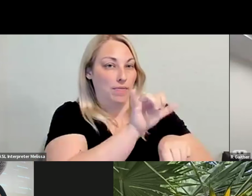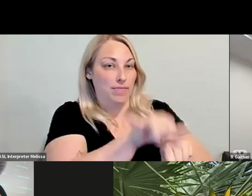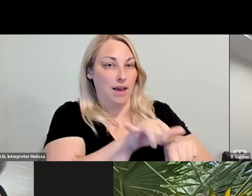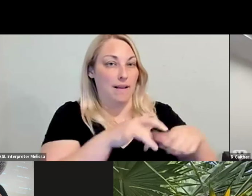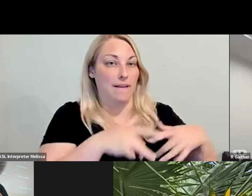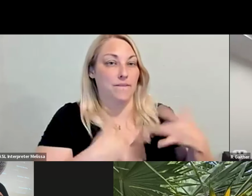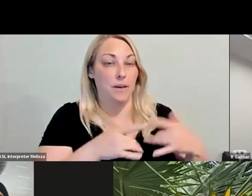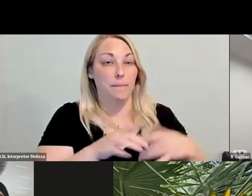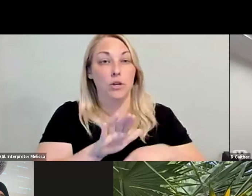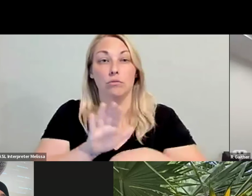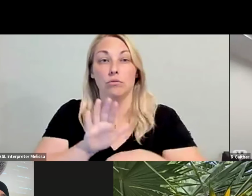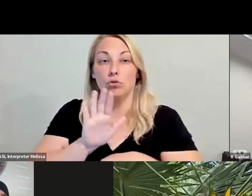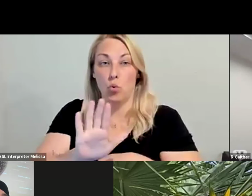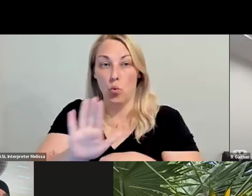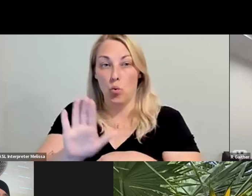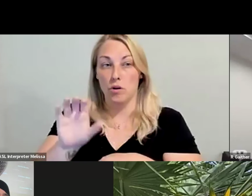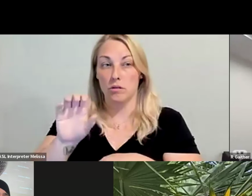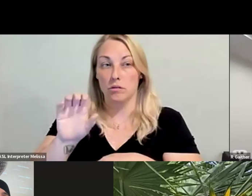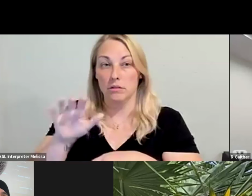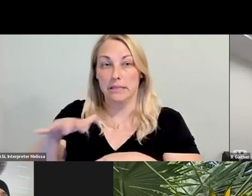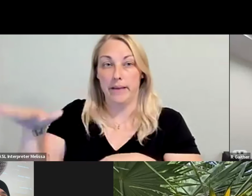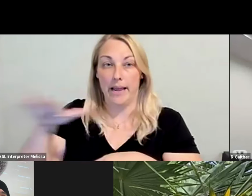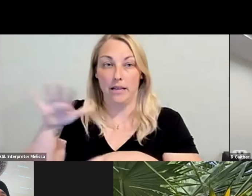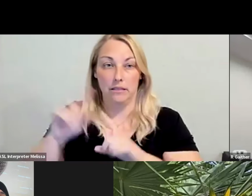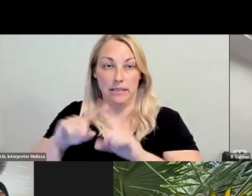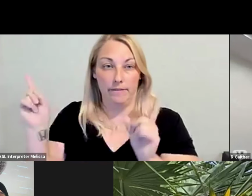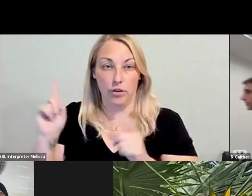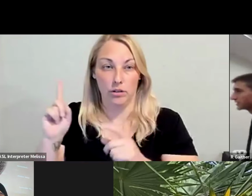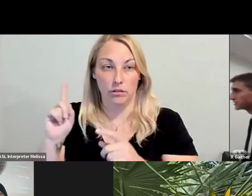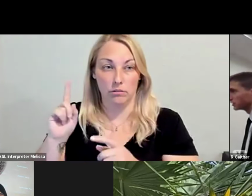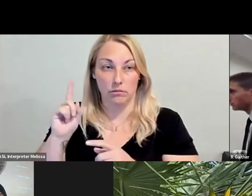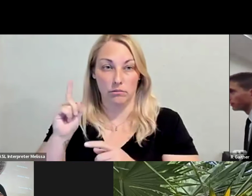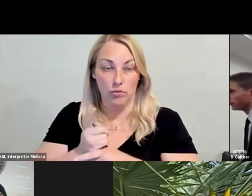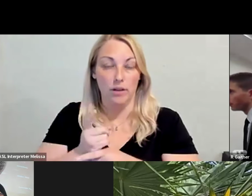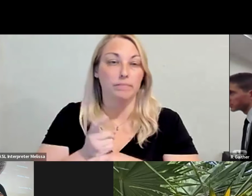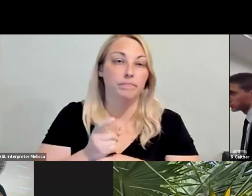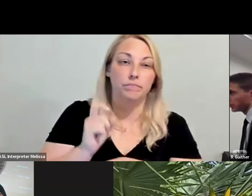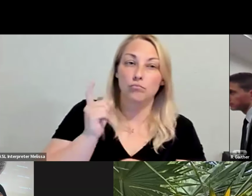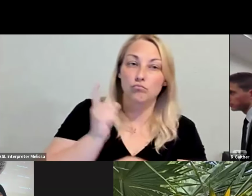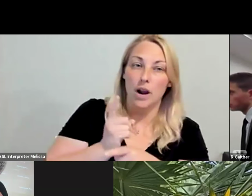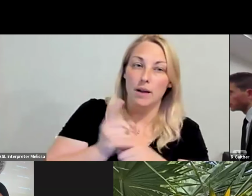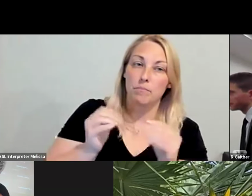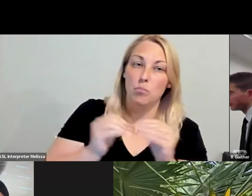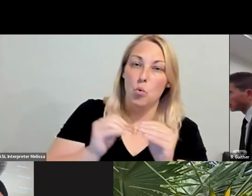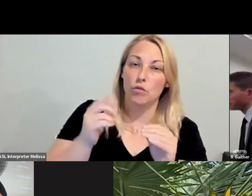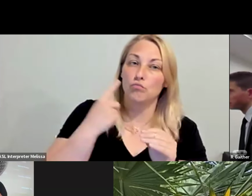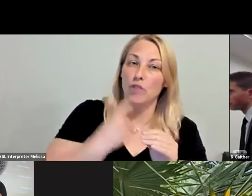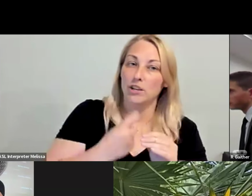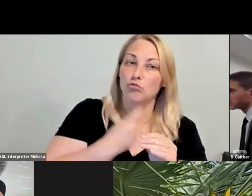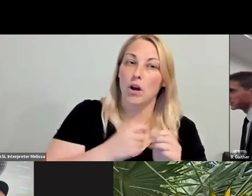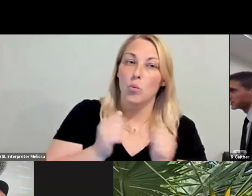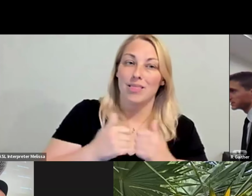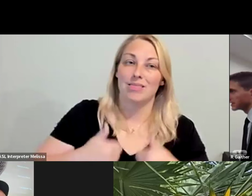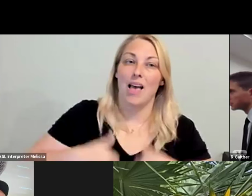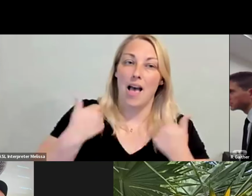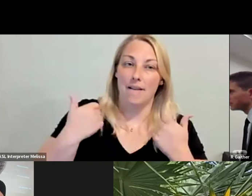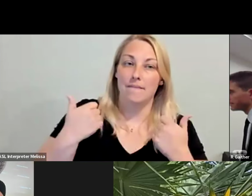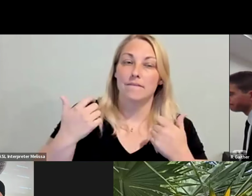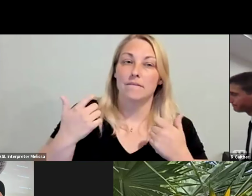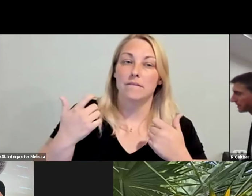space is primarily different. Am I correct? Correct. It's really more of a restaurant with live performances